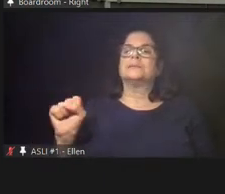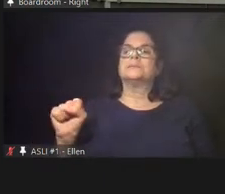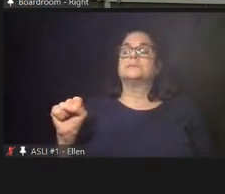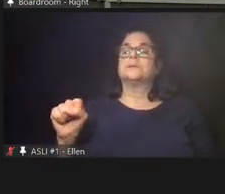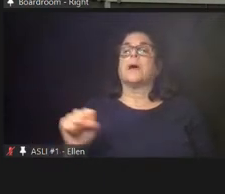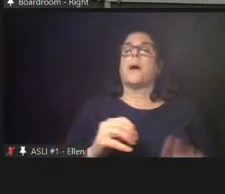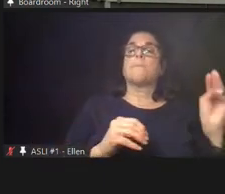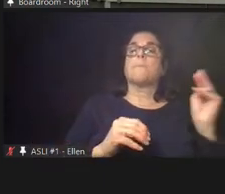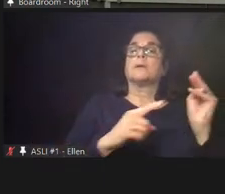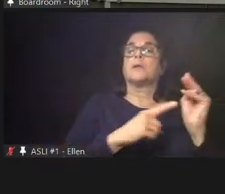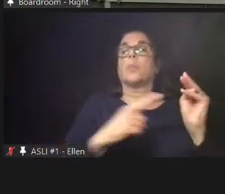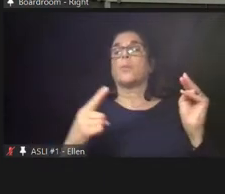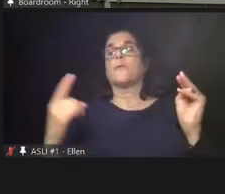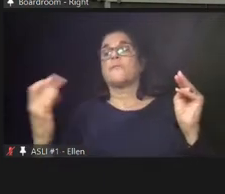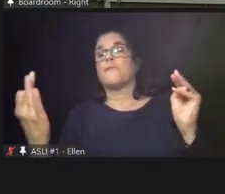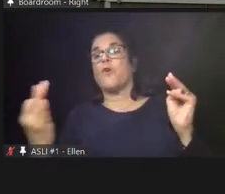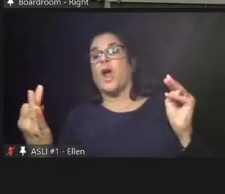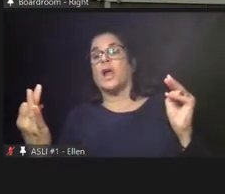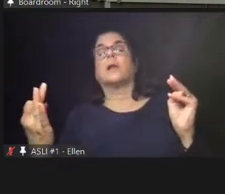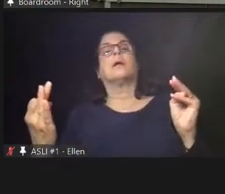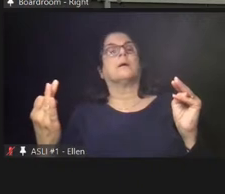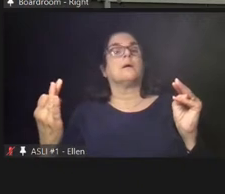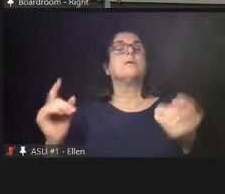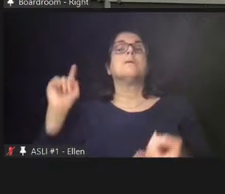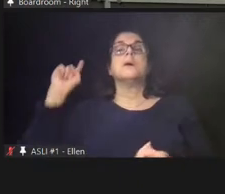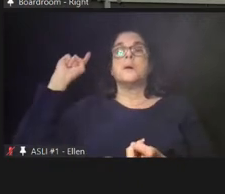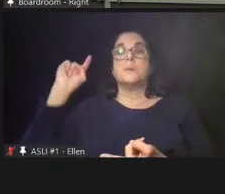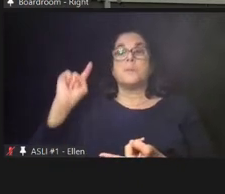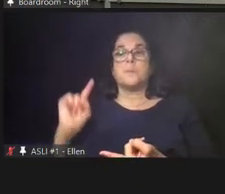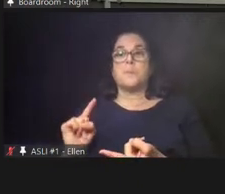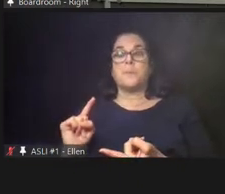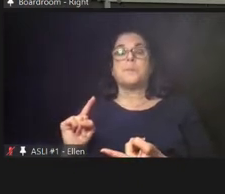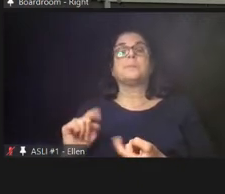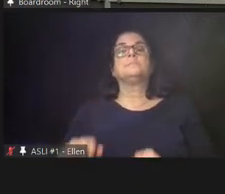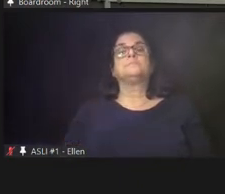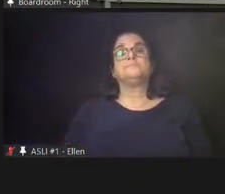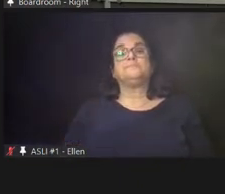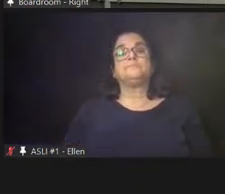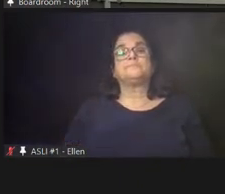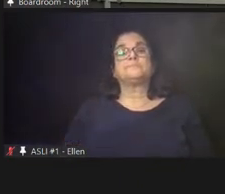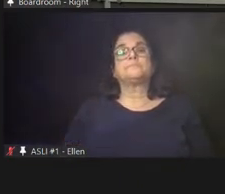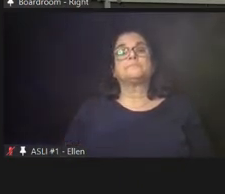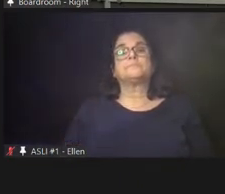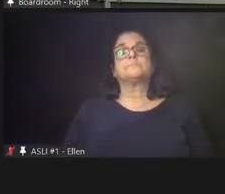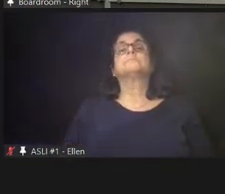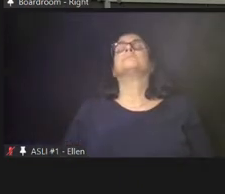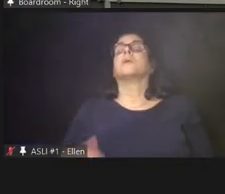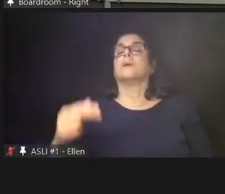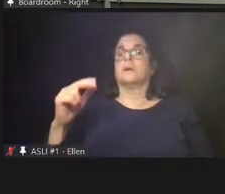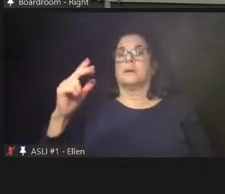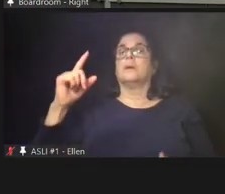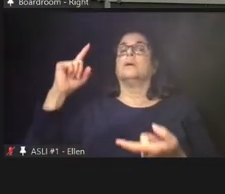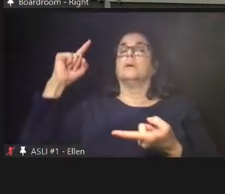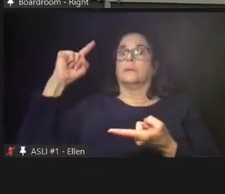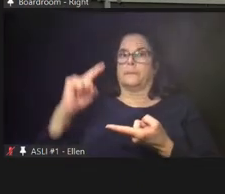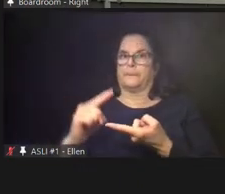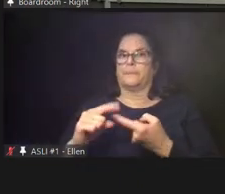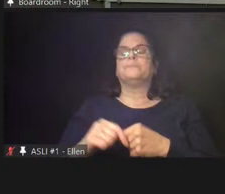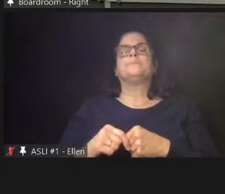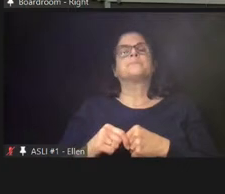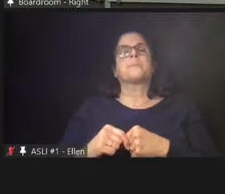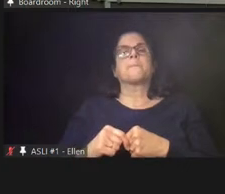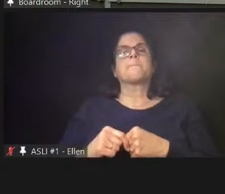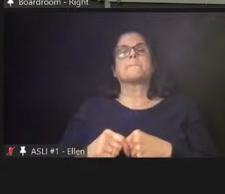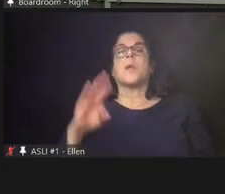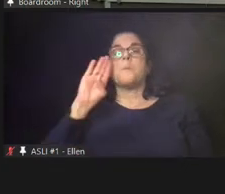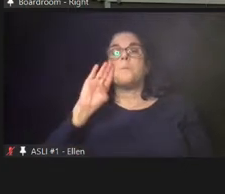dropped, with triple headways down 80% and double headways down 37%. On the brown, orange, green,